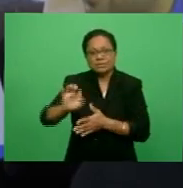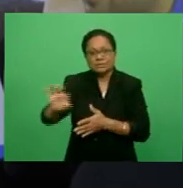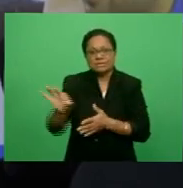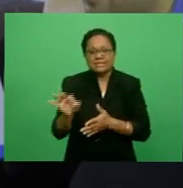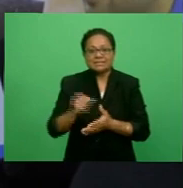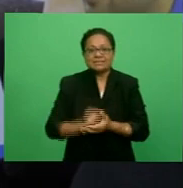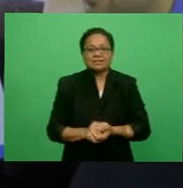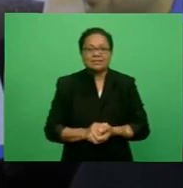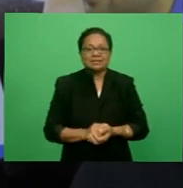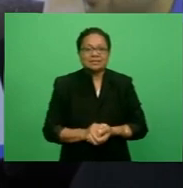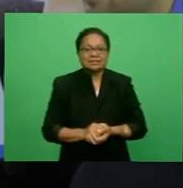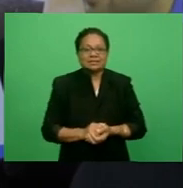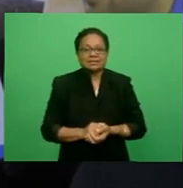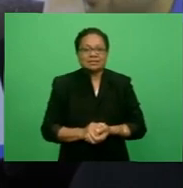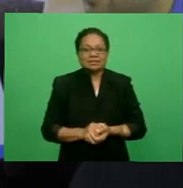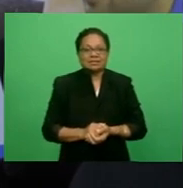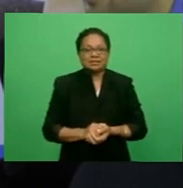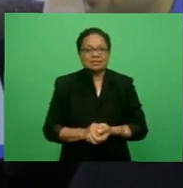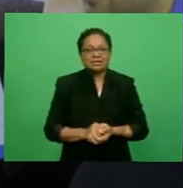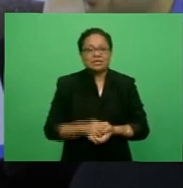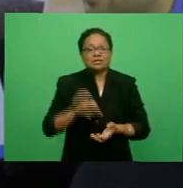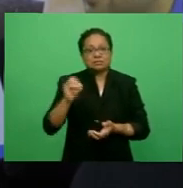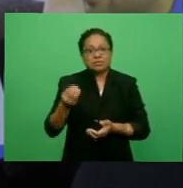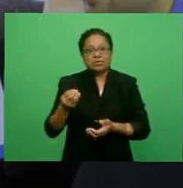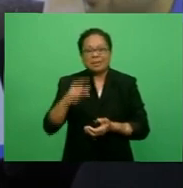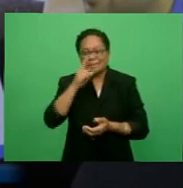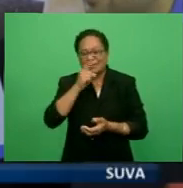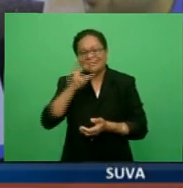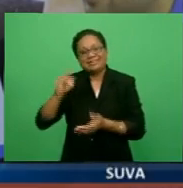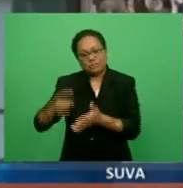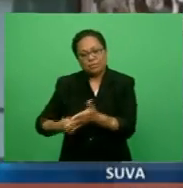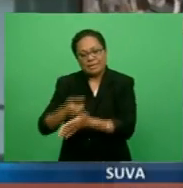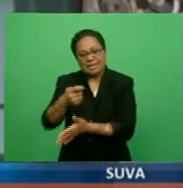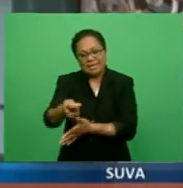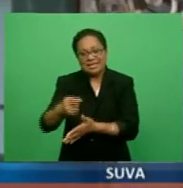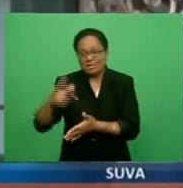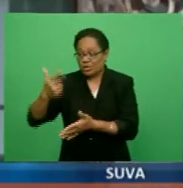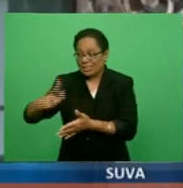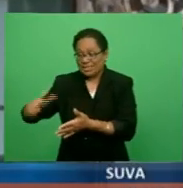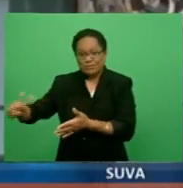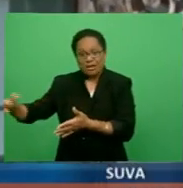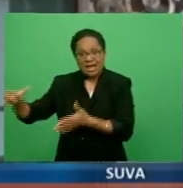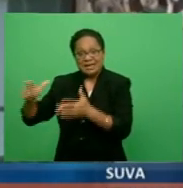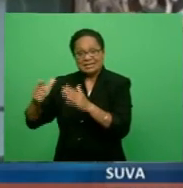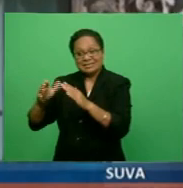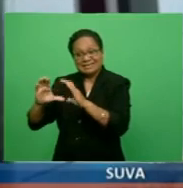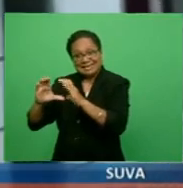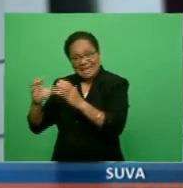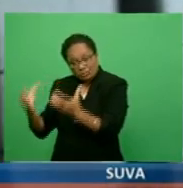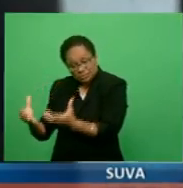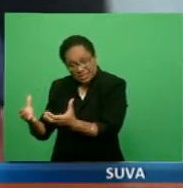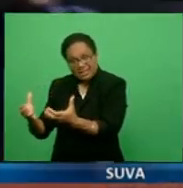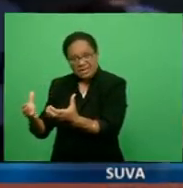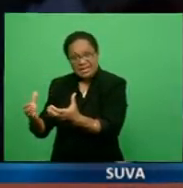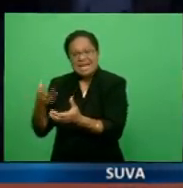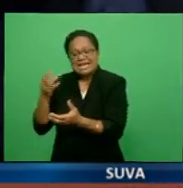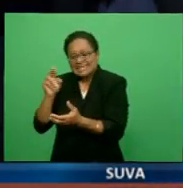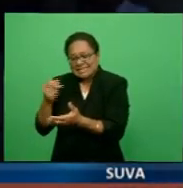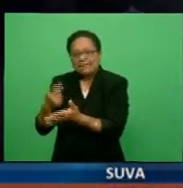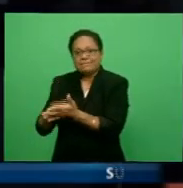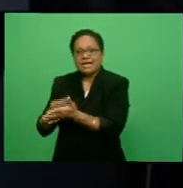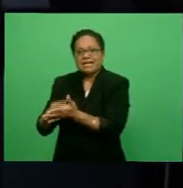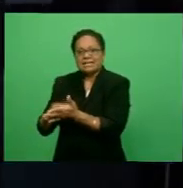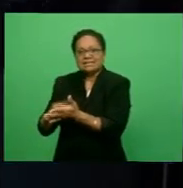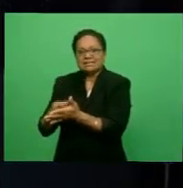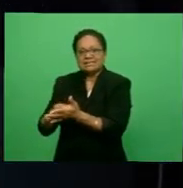keep the cities and towns clean, tidy. The Levuka Municipal Council needs funds to operate, but with ratepayers not